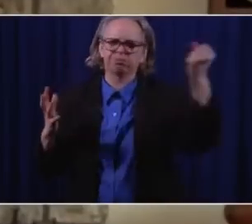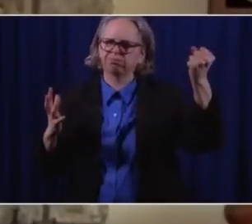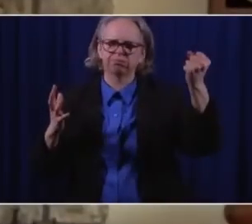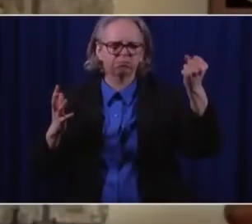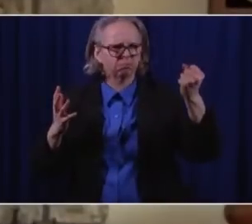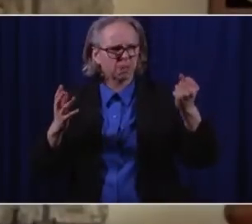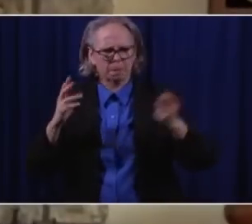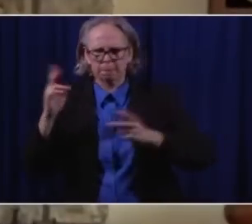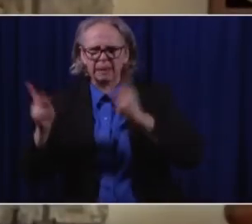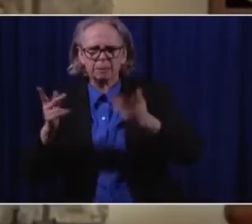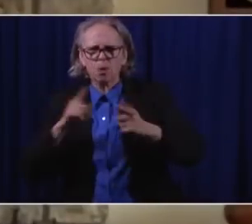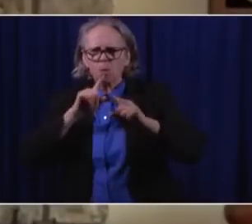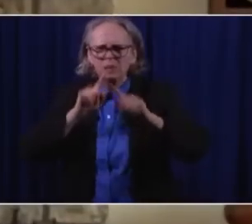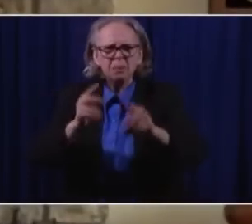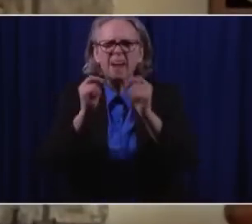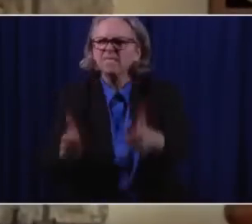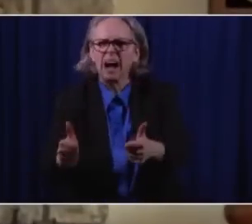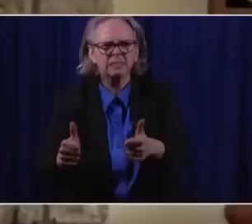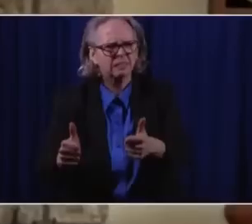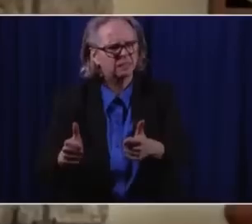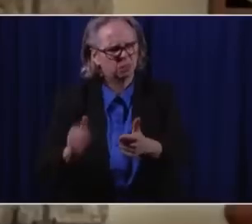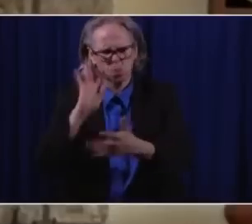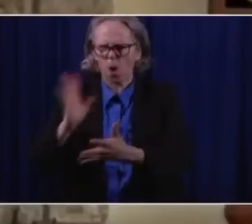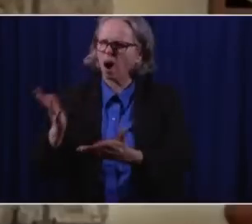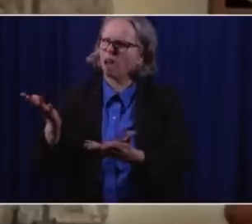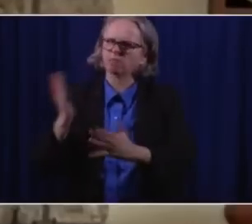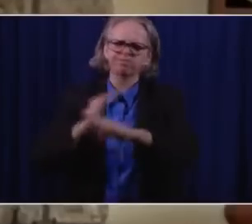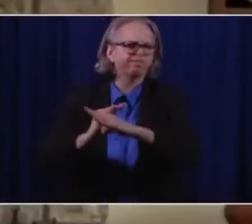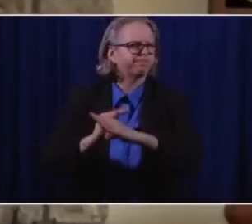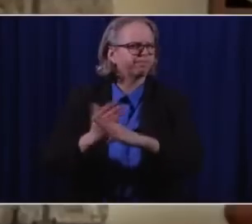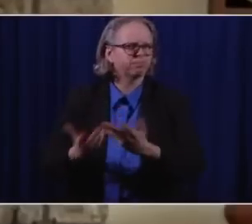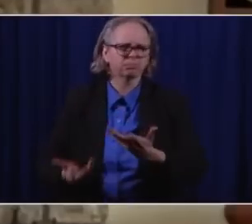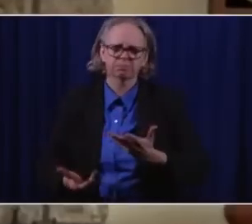any large-scale event in the state of Ohio in the future.